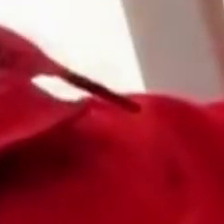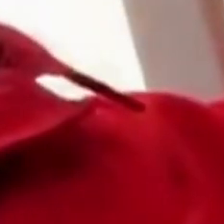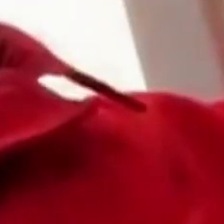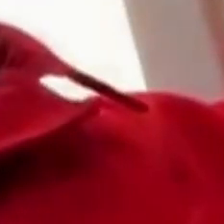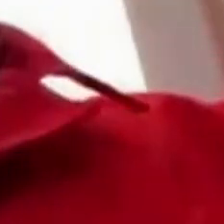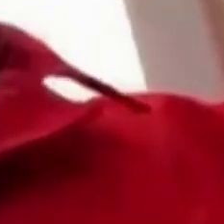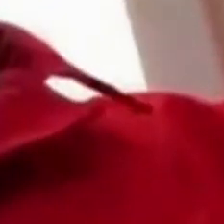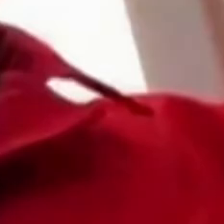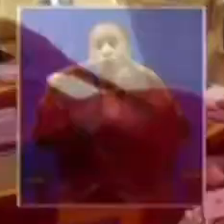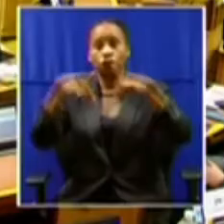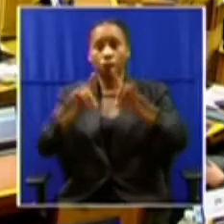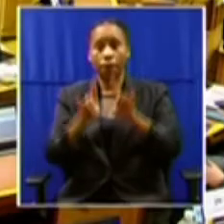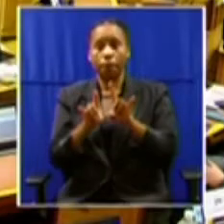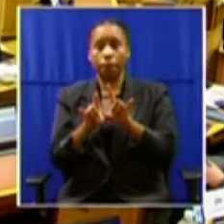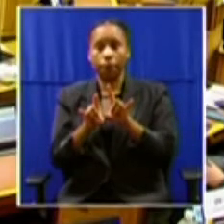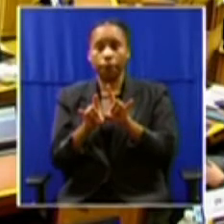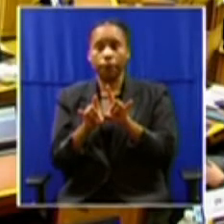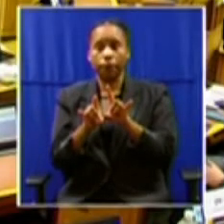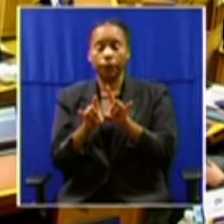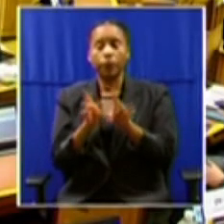Chair. Yes, ma.